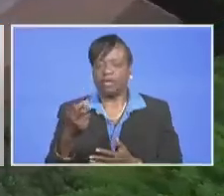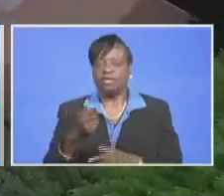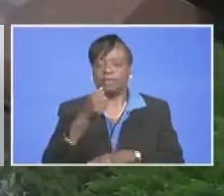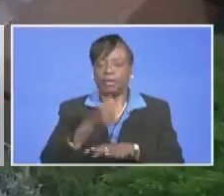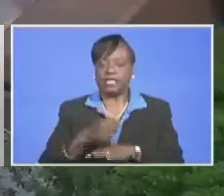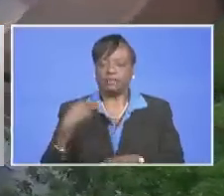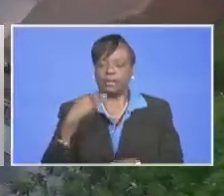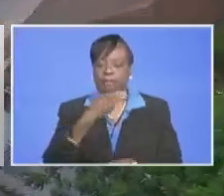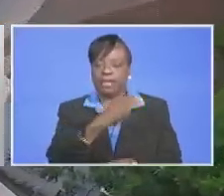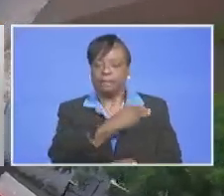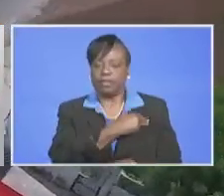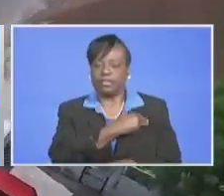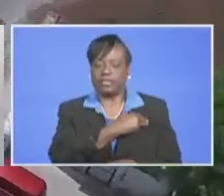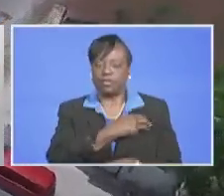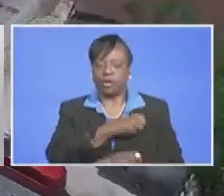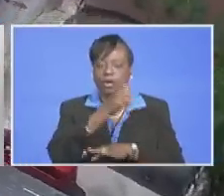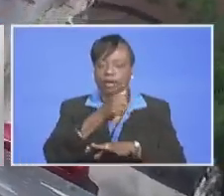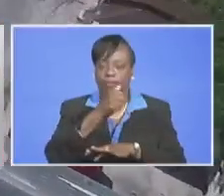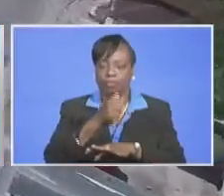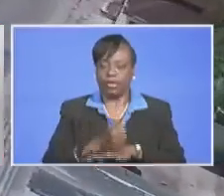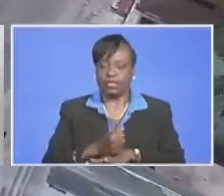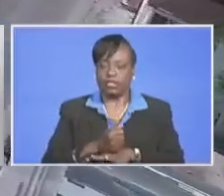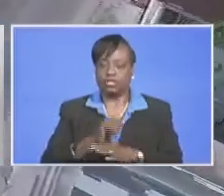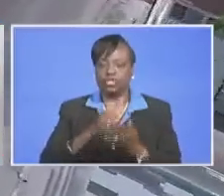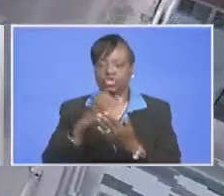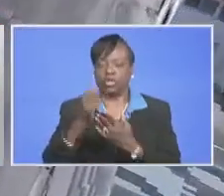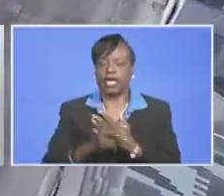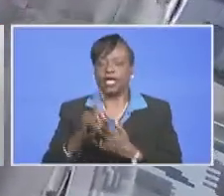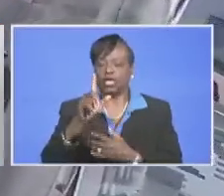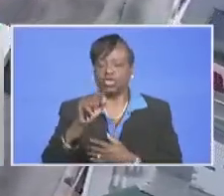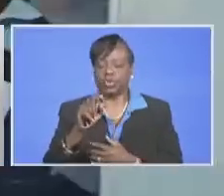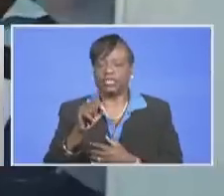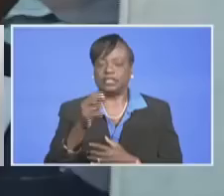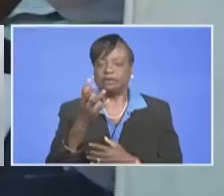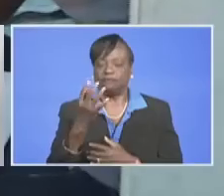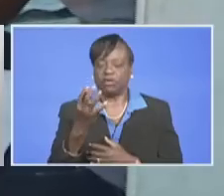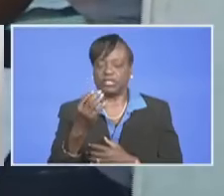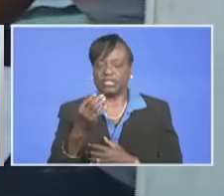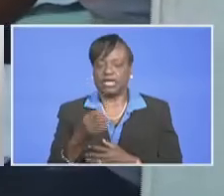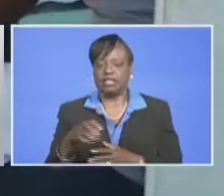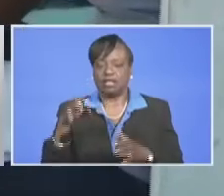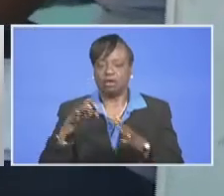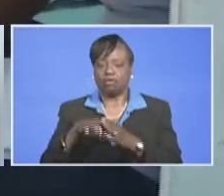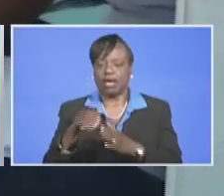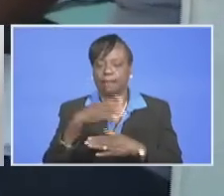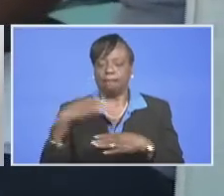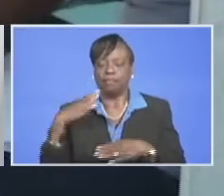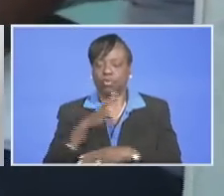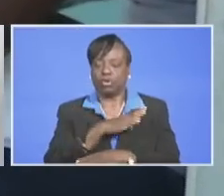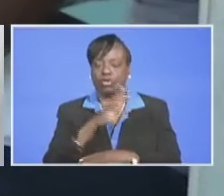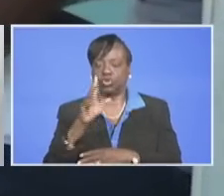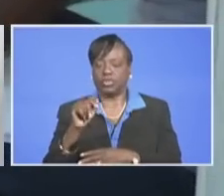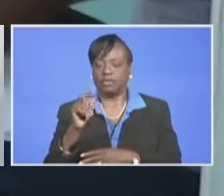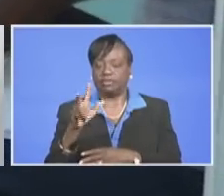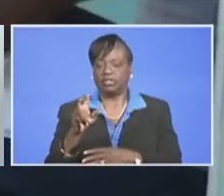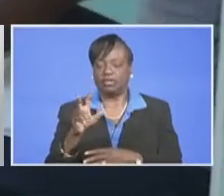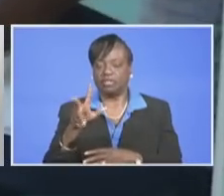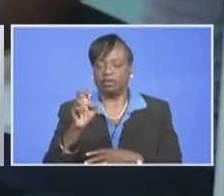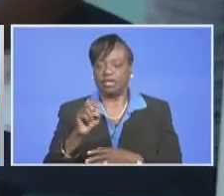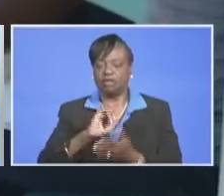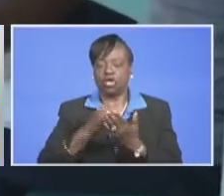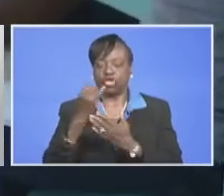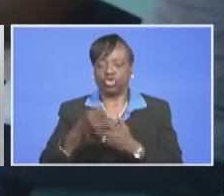on the 1st of July 2014, and the current board was appointed on July 1st, 2017 to the 30th of